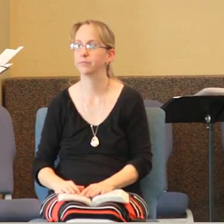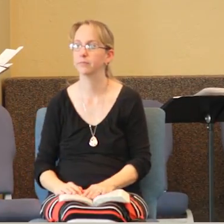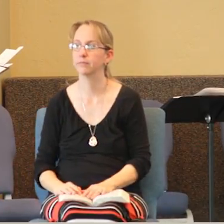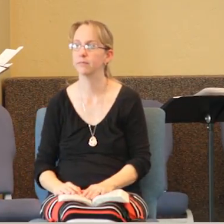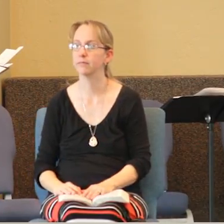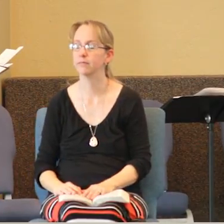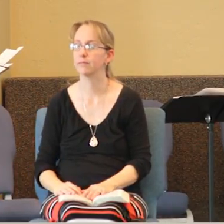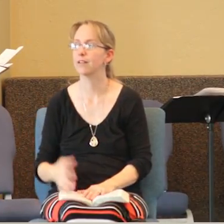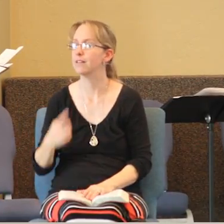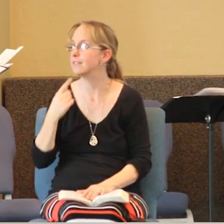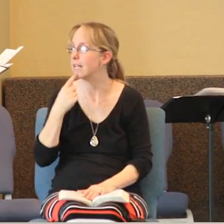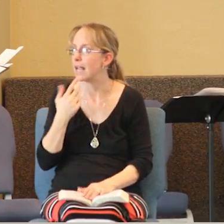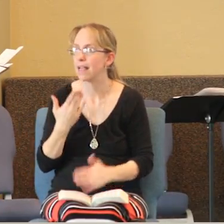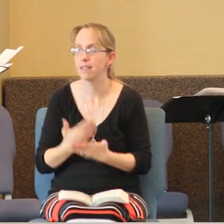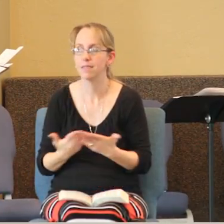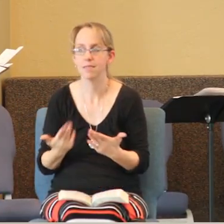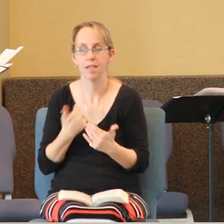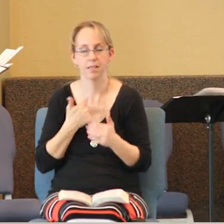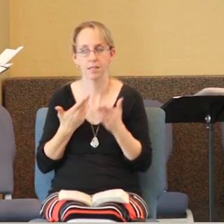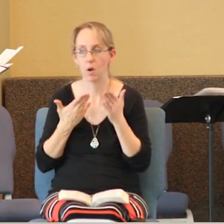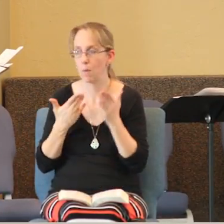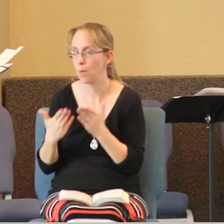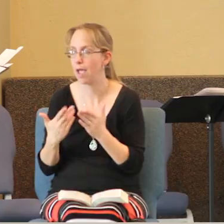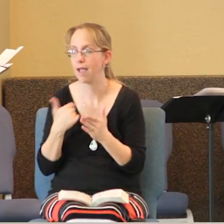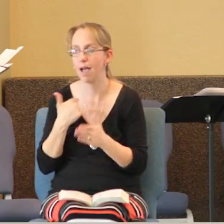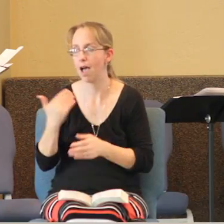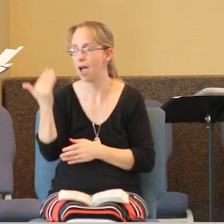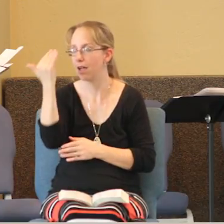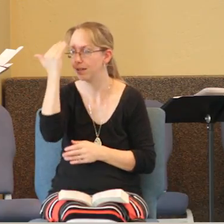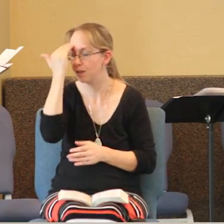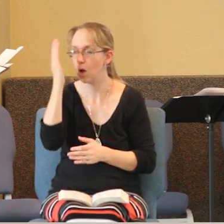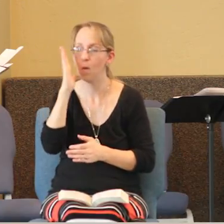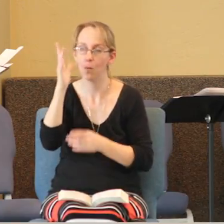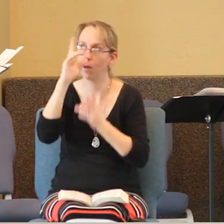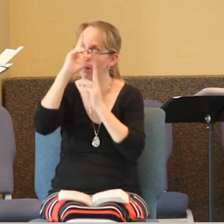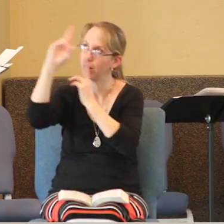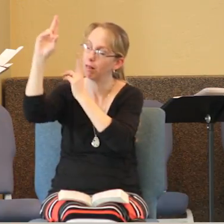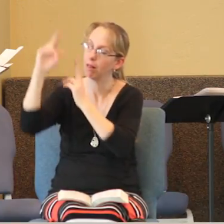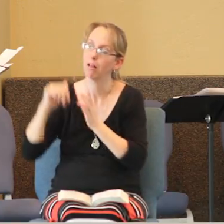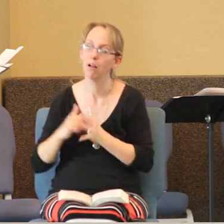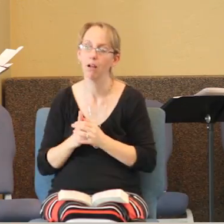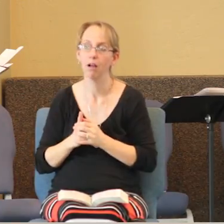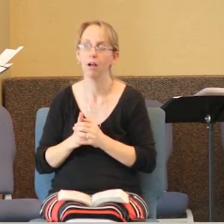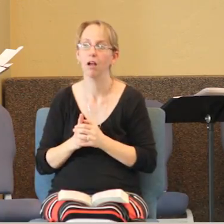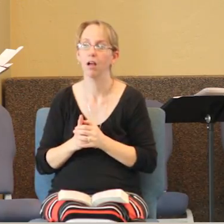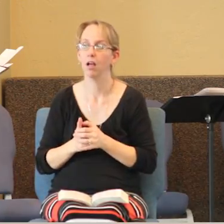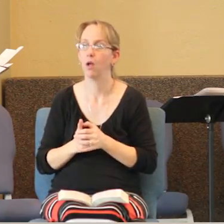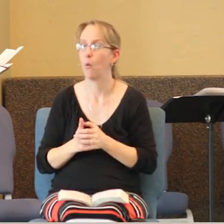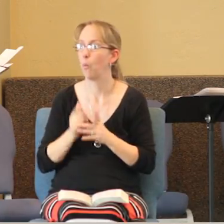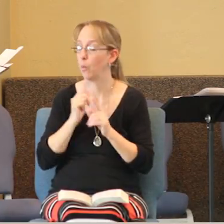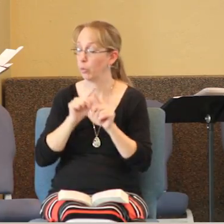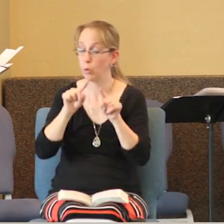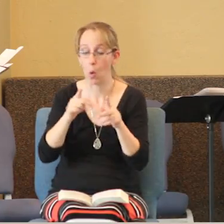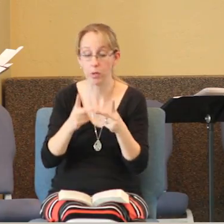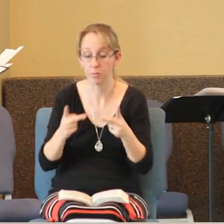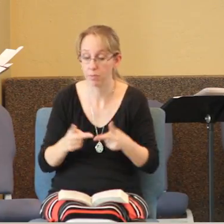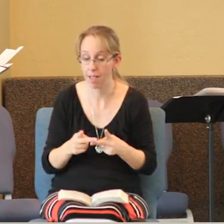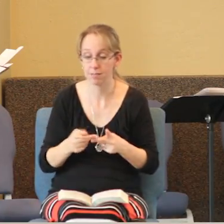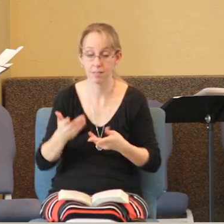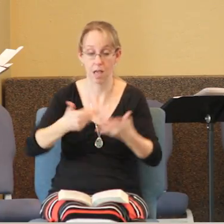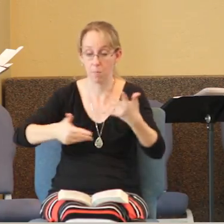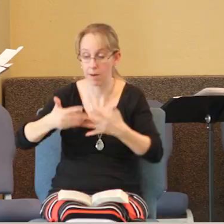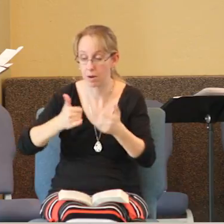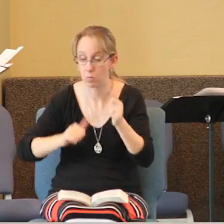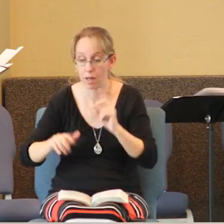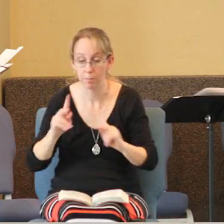Saying things in such a way that I know will honor you. Going to places and being around people with